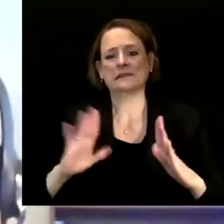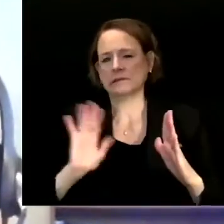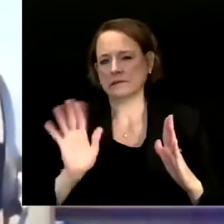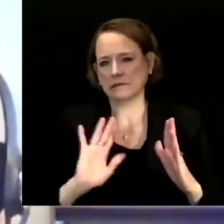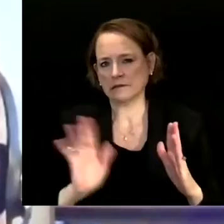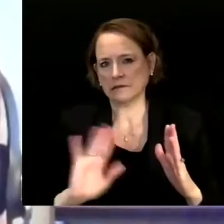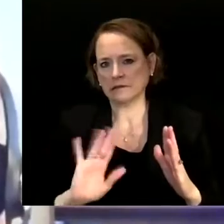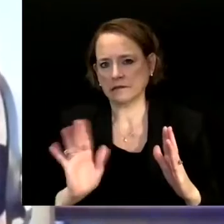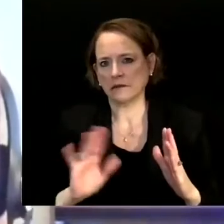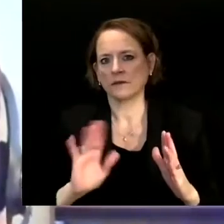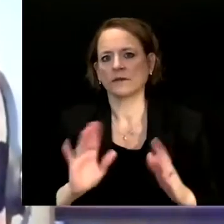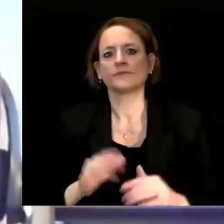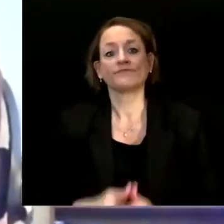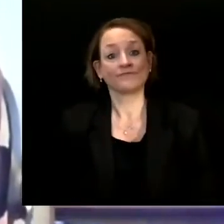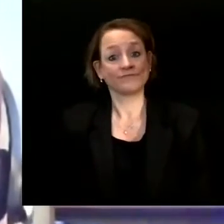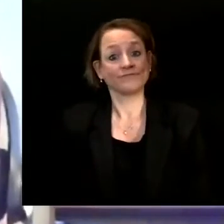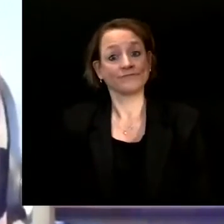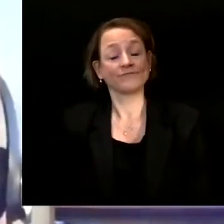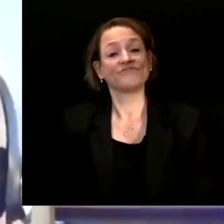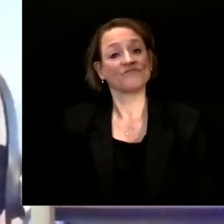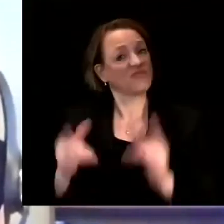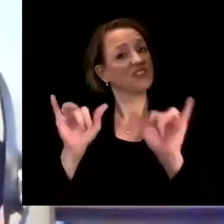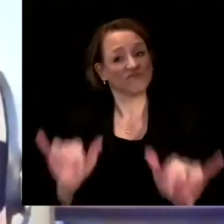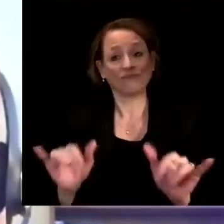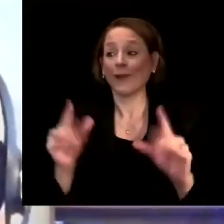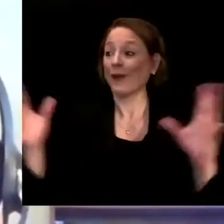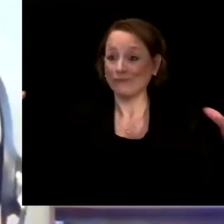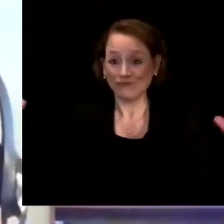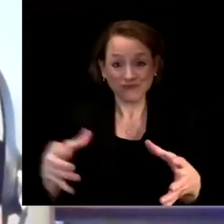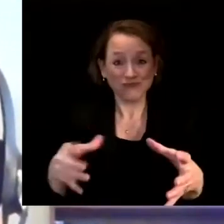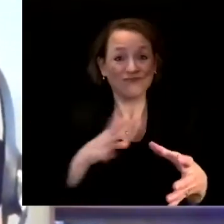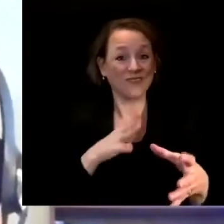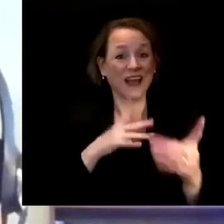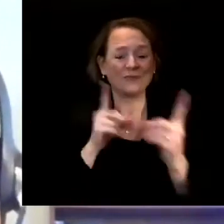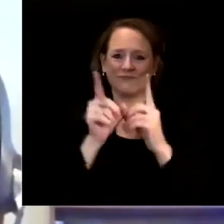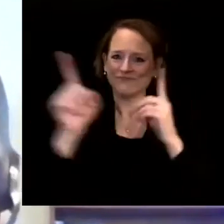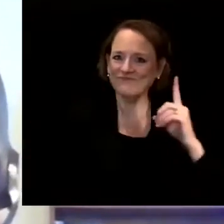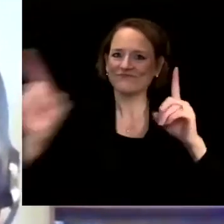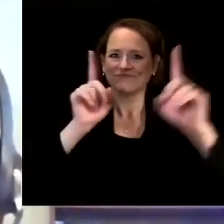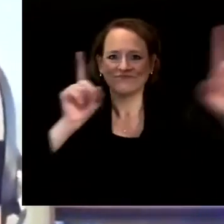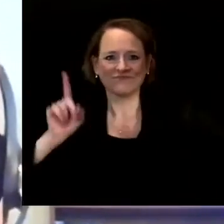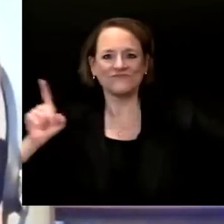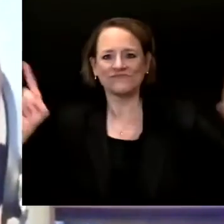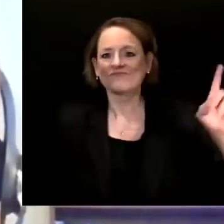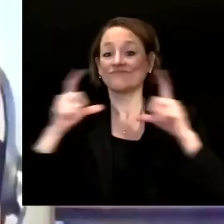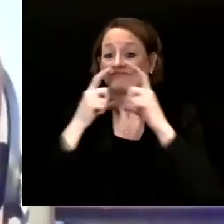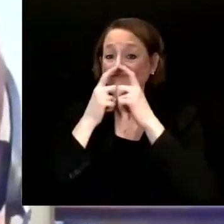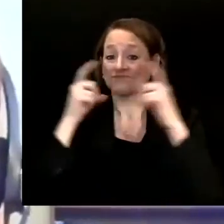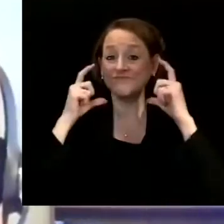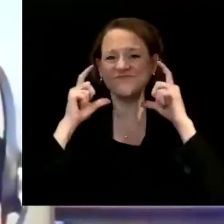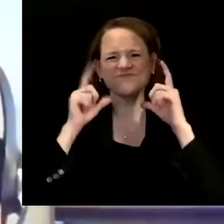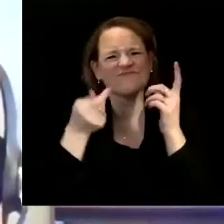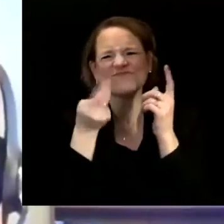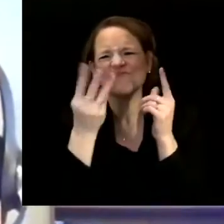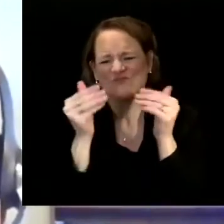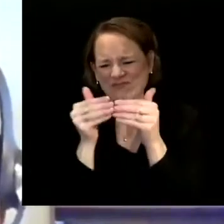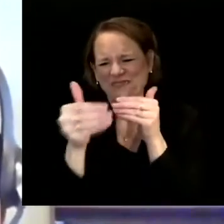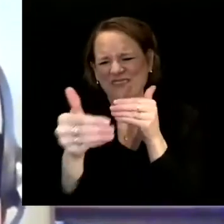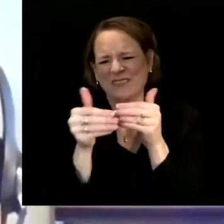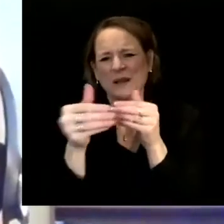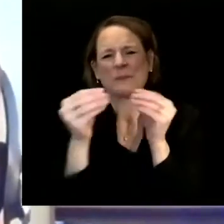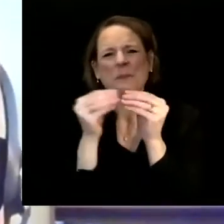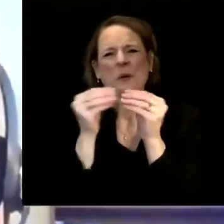apart. And if we can do that for another couple of months while we ramp up vaccine and get